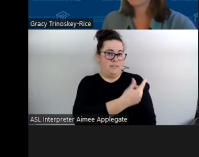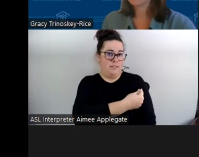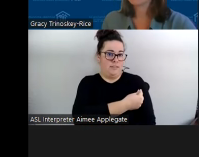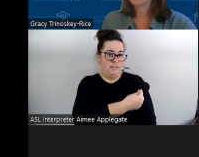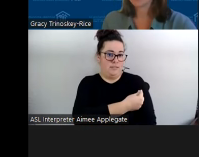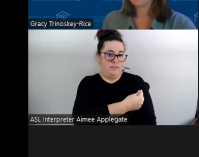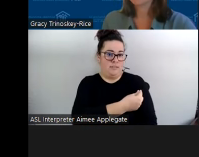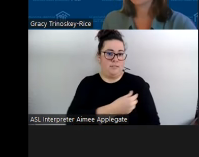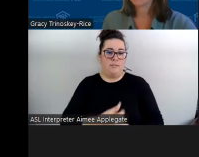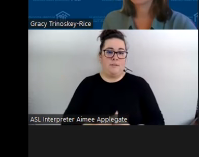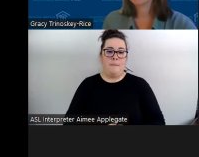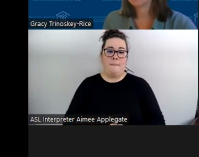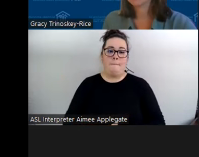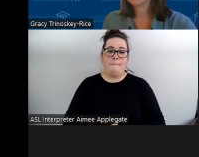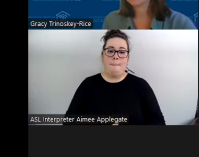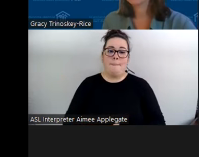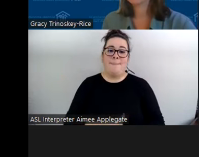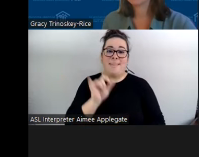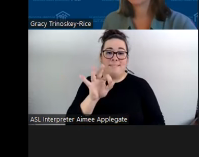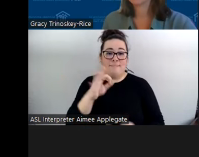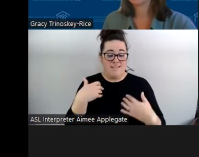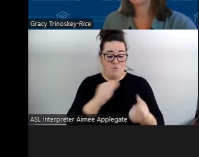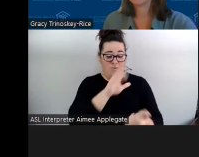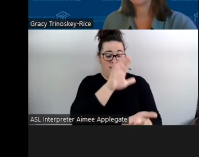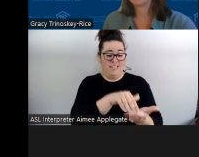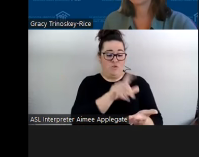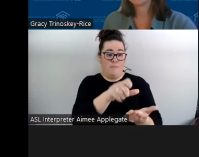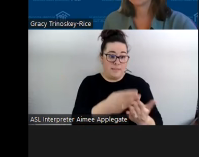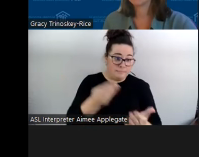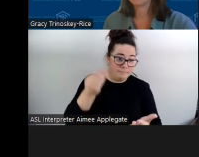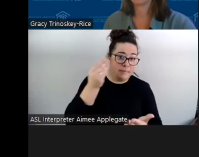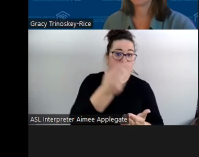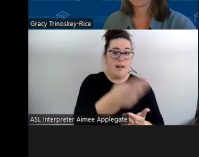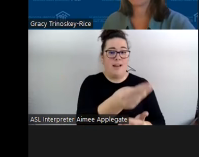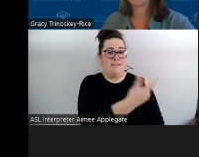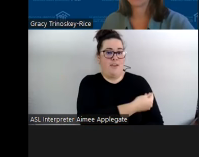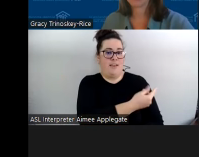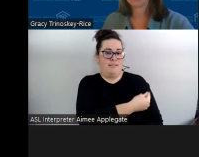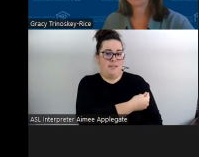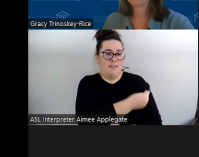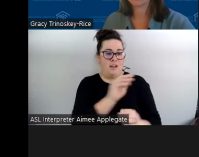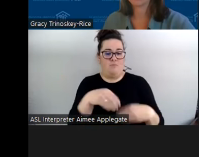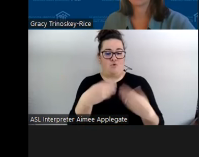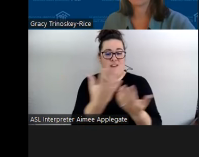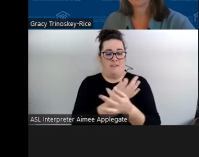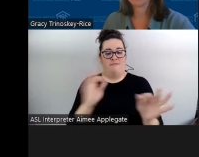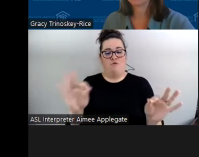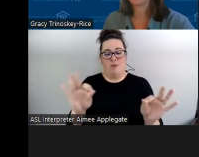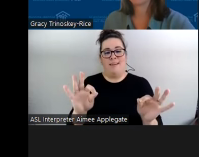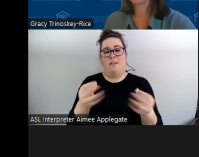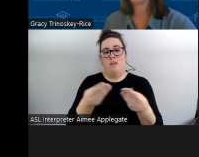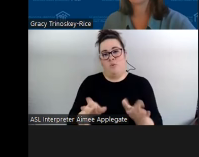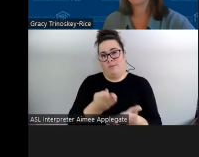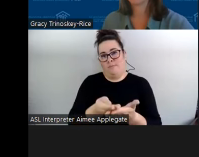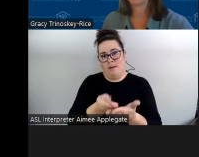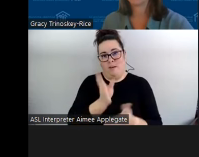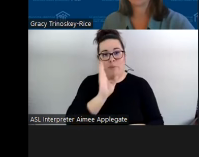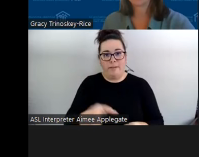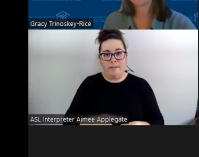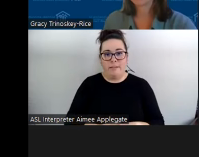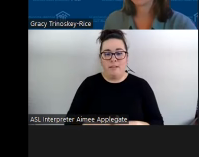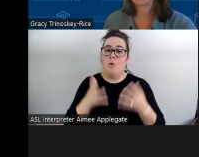take losses if the health centers have to purchase commercially available vaccines and then provide them at no cost to their uninsured patients. We want to make sure that